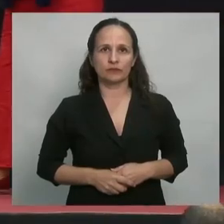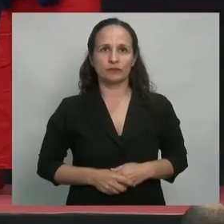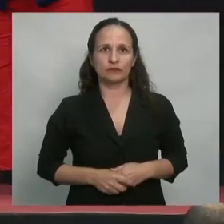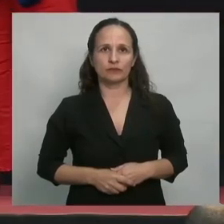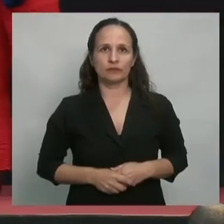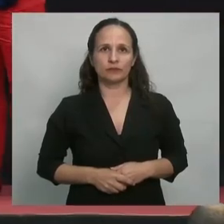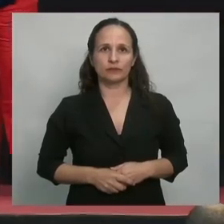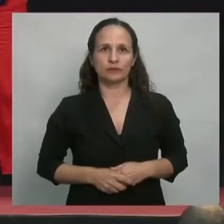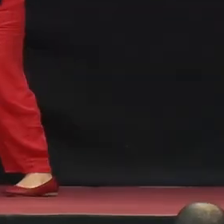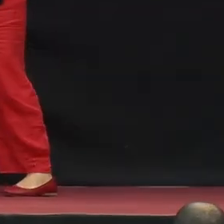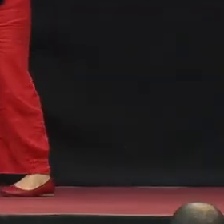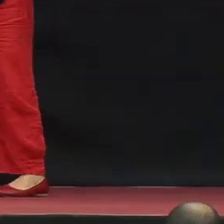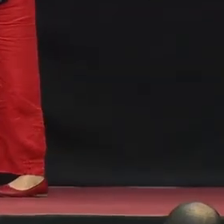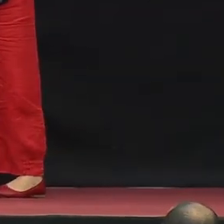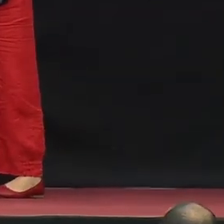Gracias, Edny.